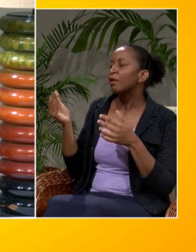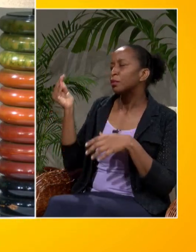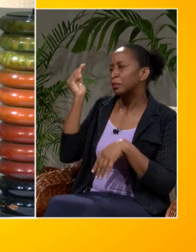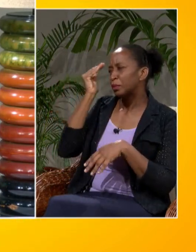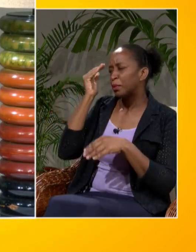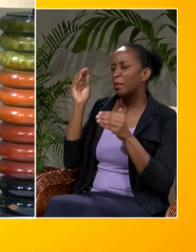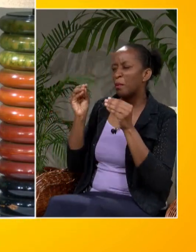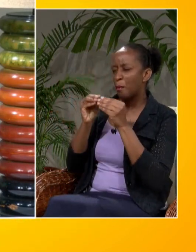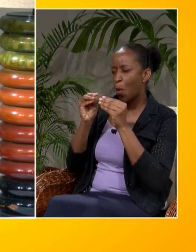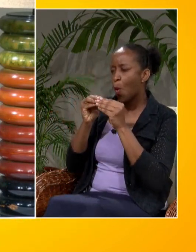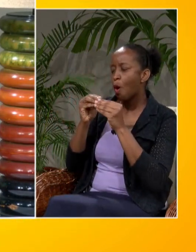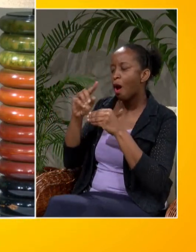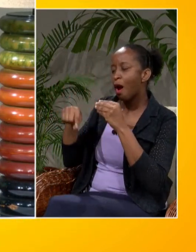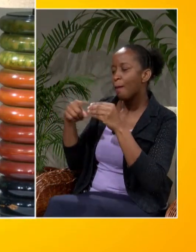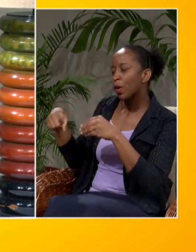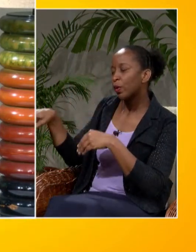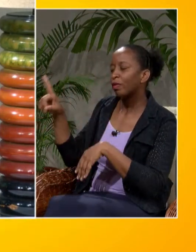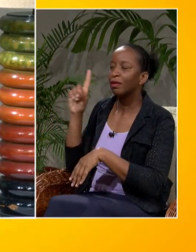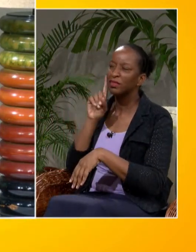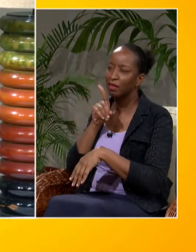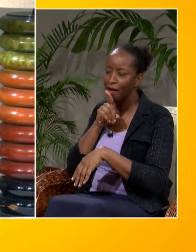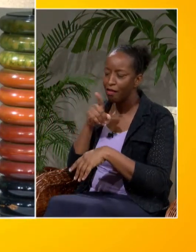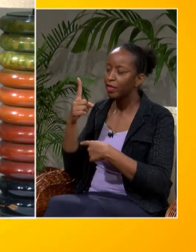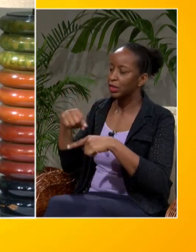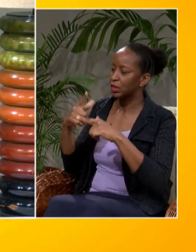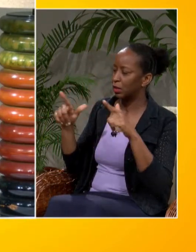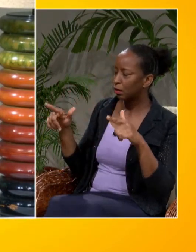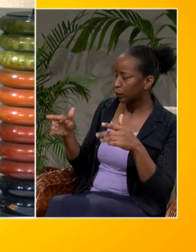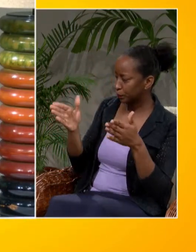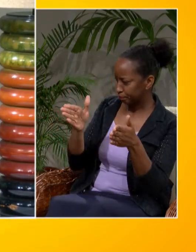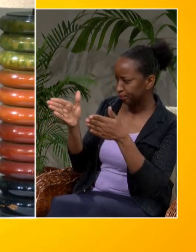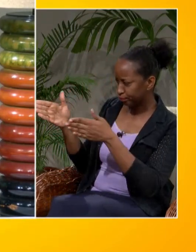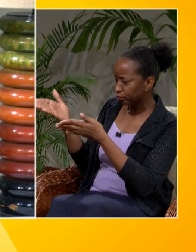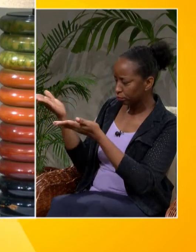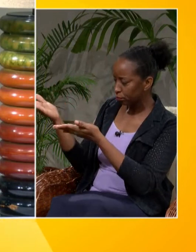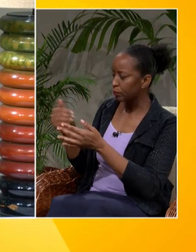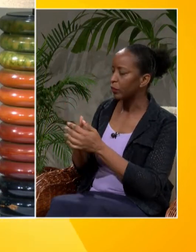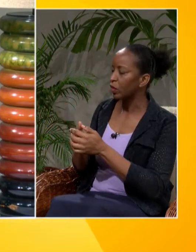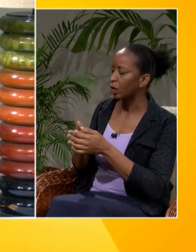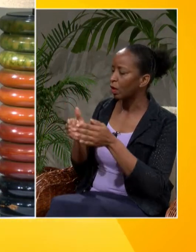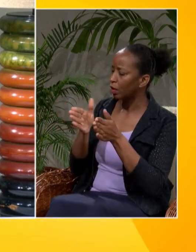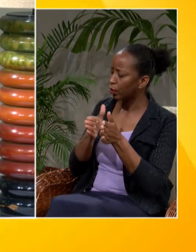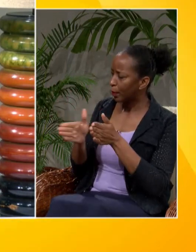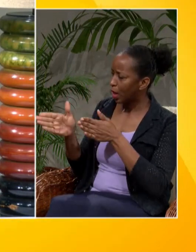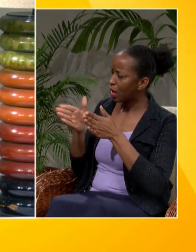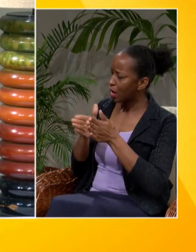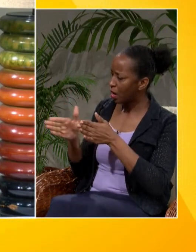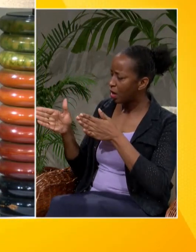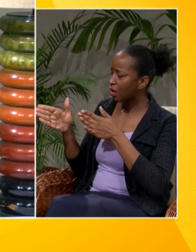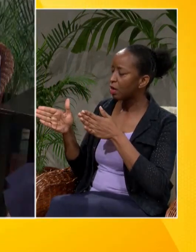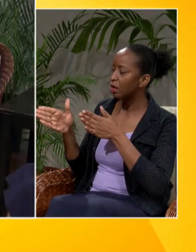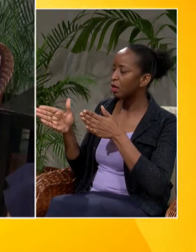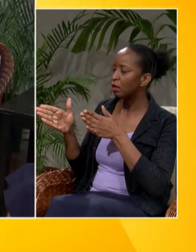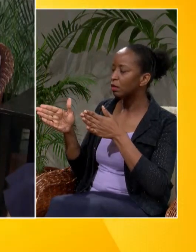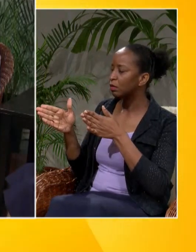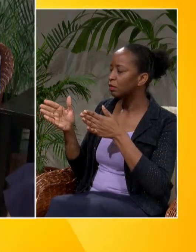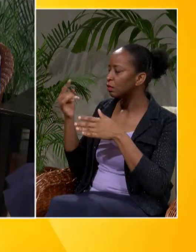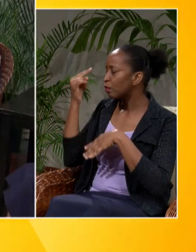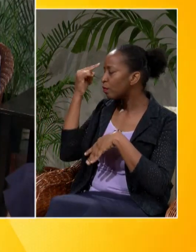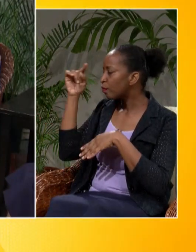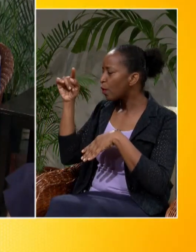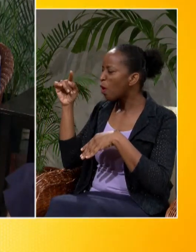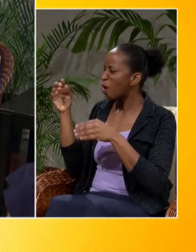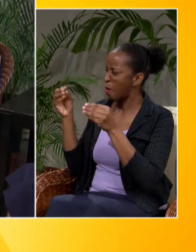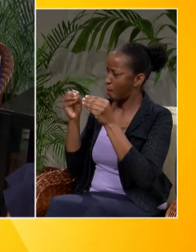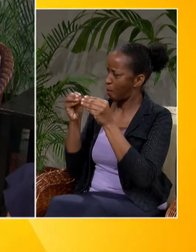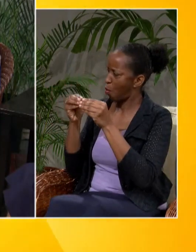more. What are the plans, Sandra, to foster some of this engagement with